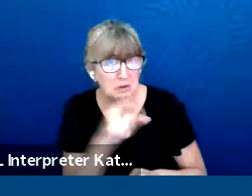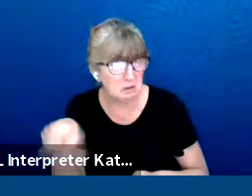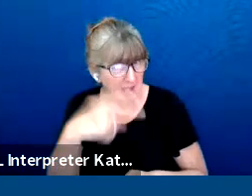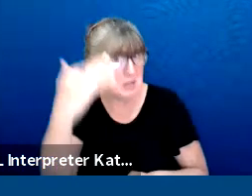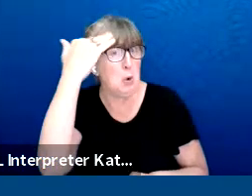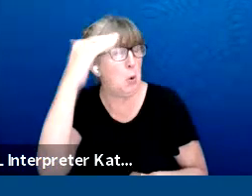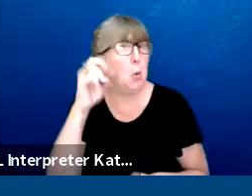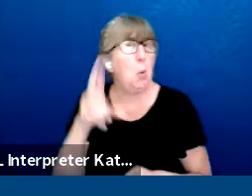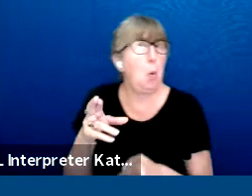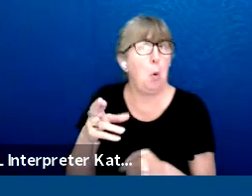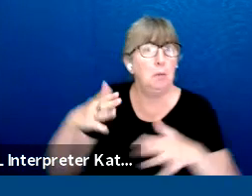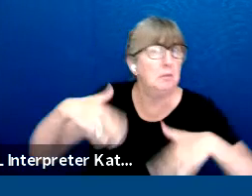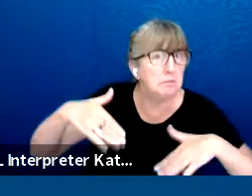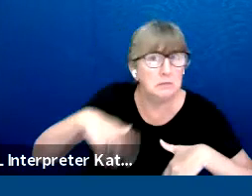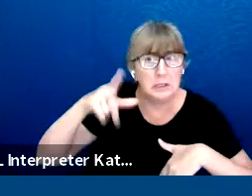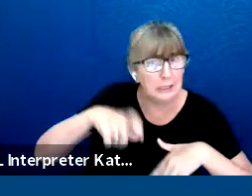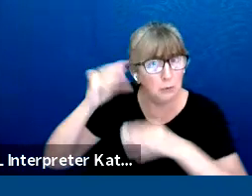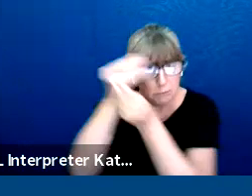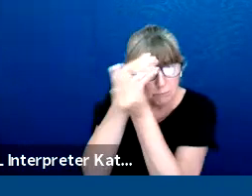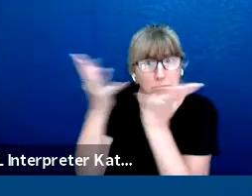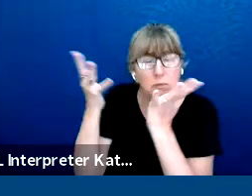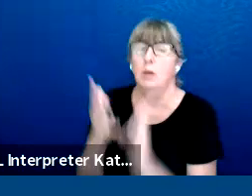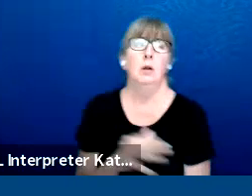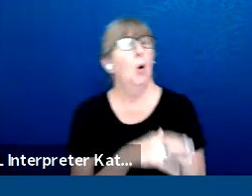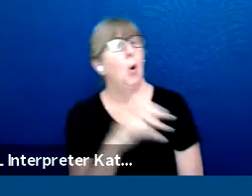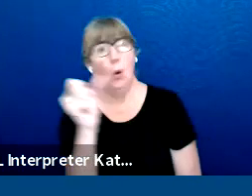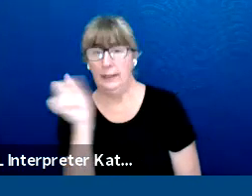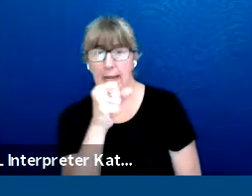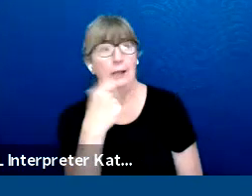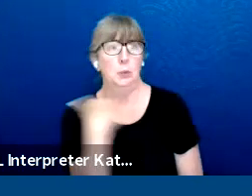There is an effort to educate more people. This webinar is part of that effort.